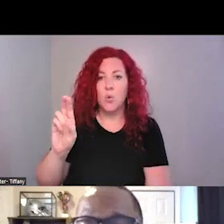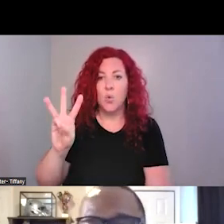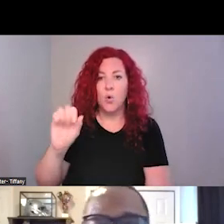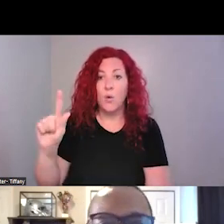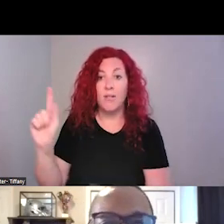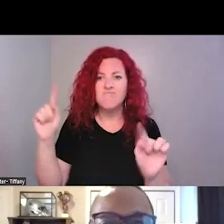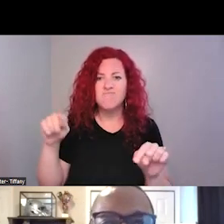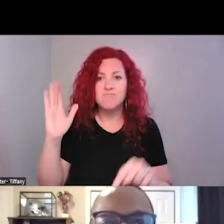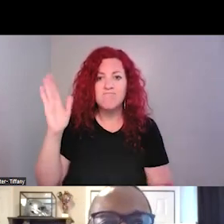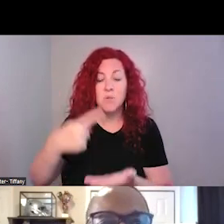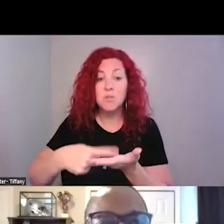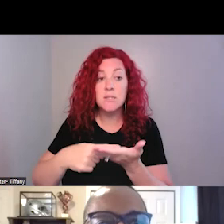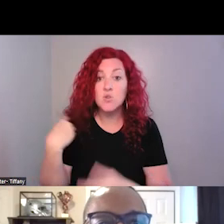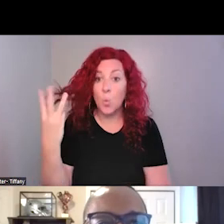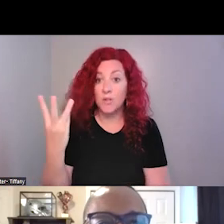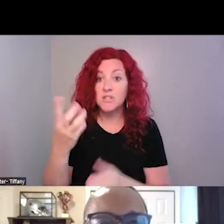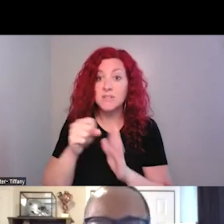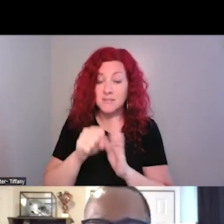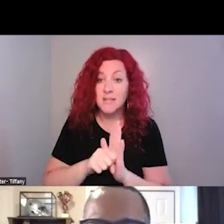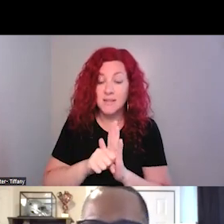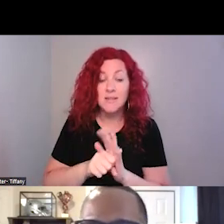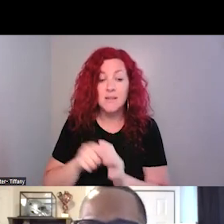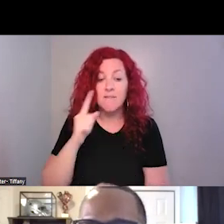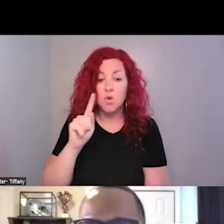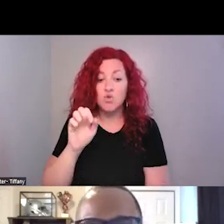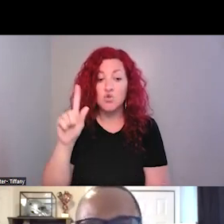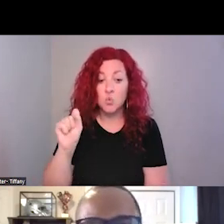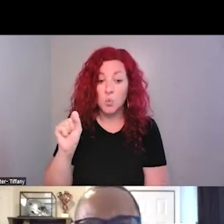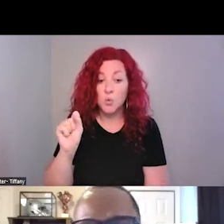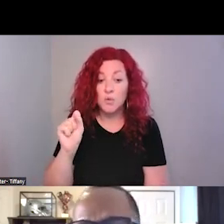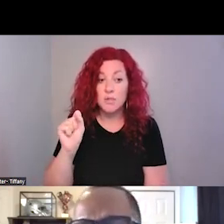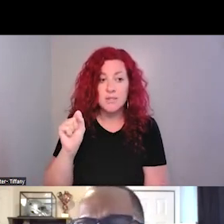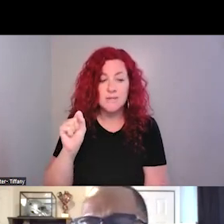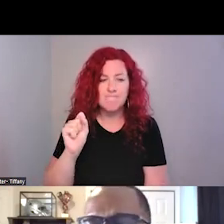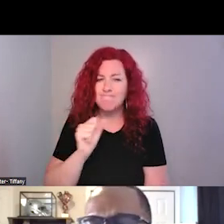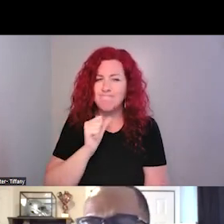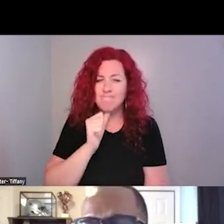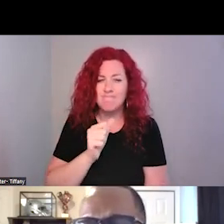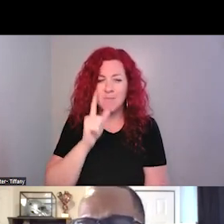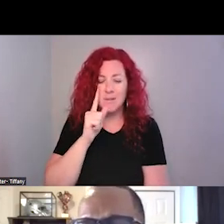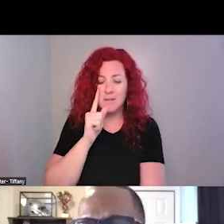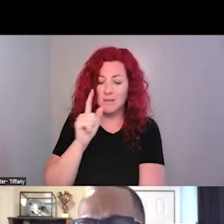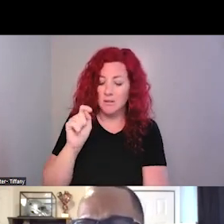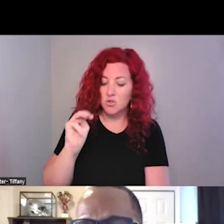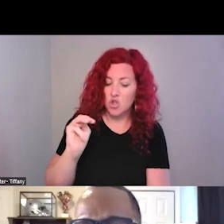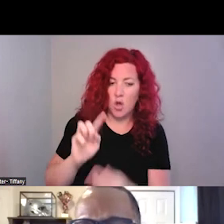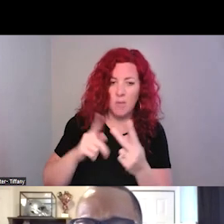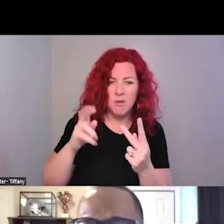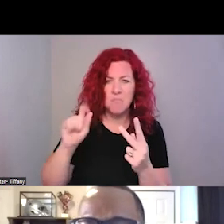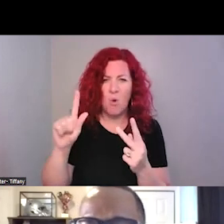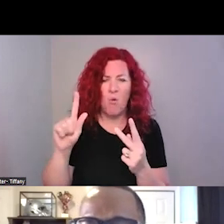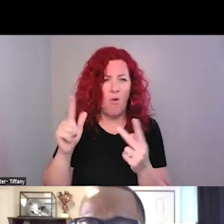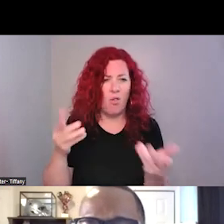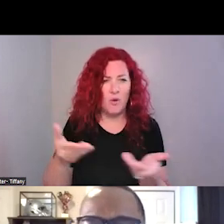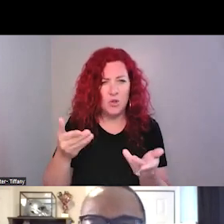about Washington State. For our tools, I don't believe that either Tom Betlock or Paul Galdis are here with